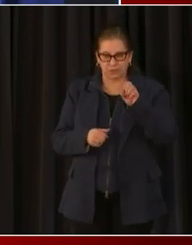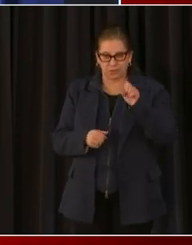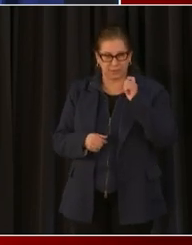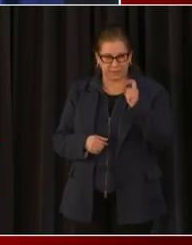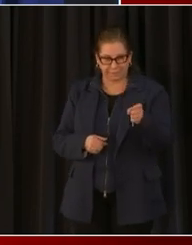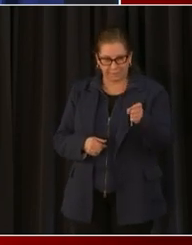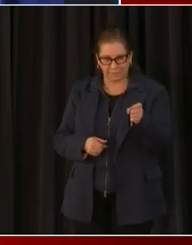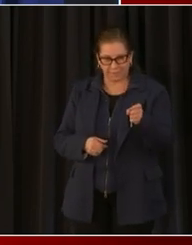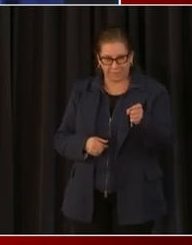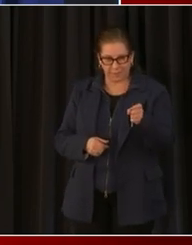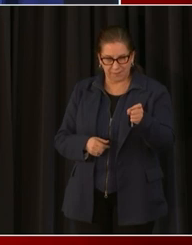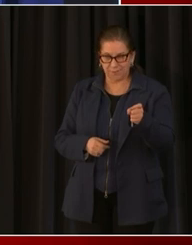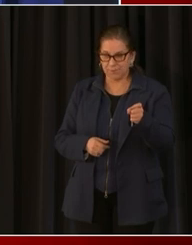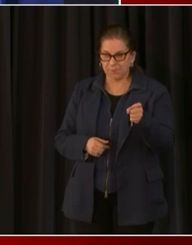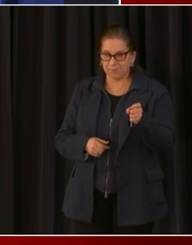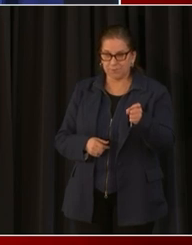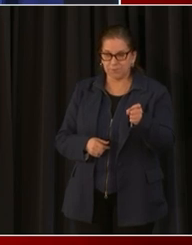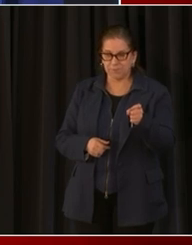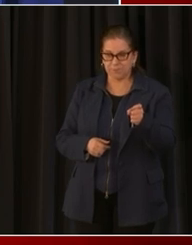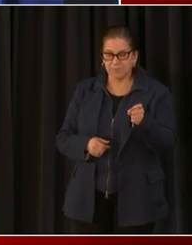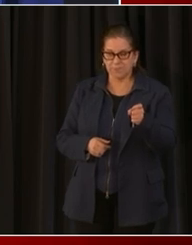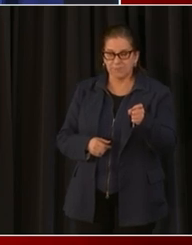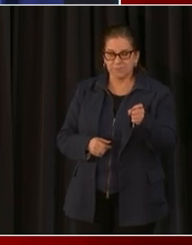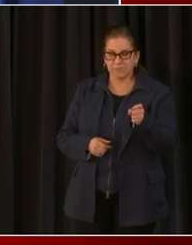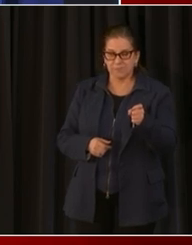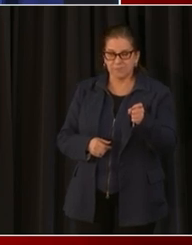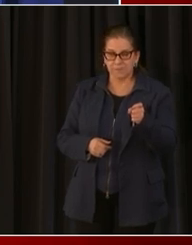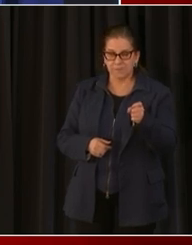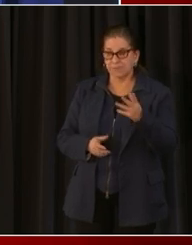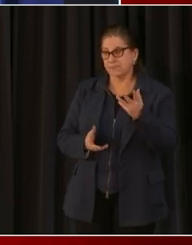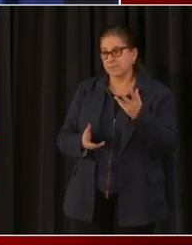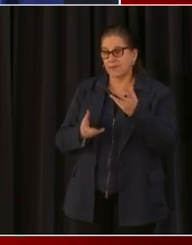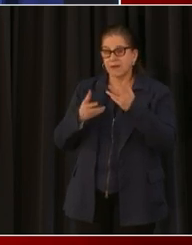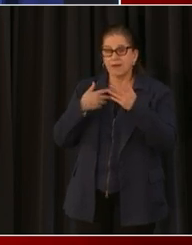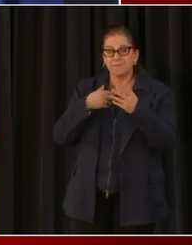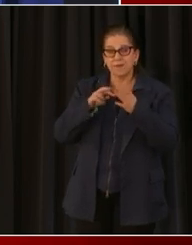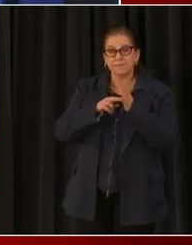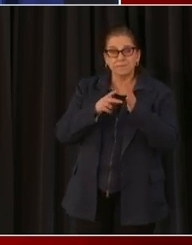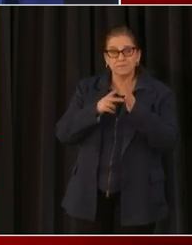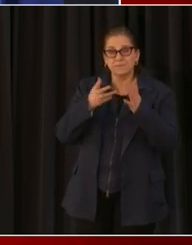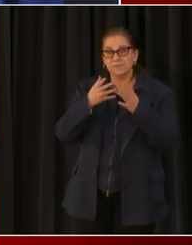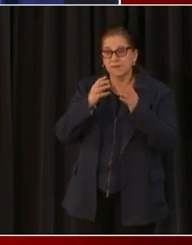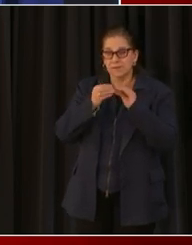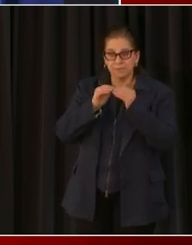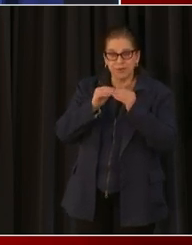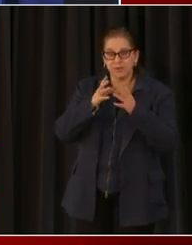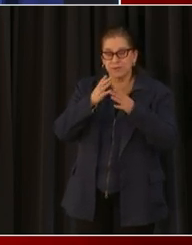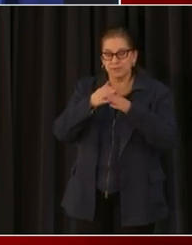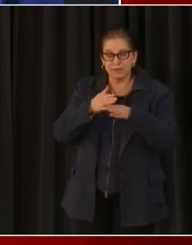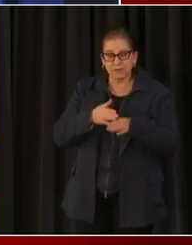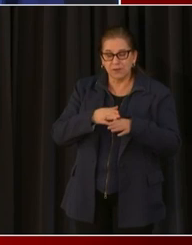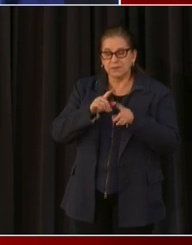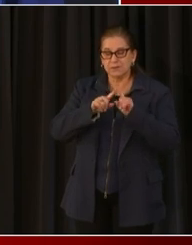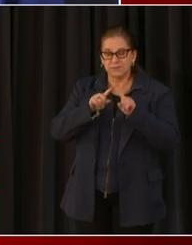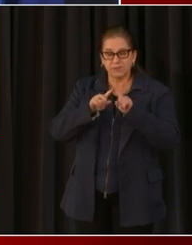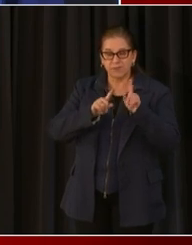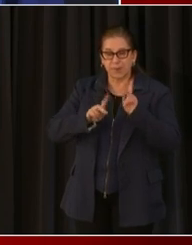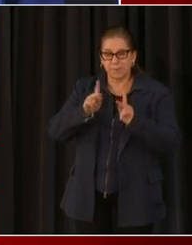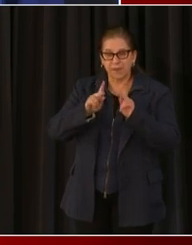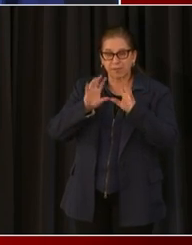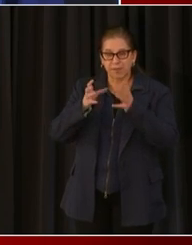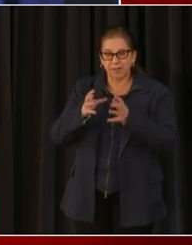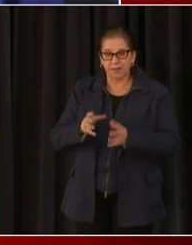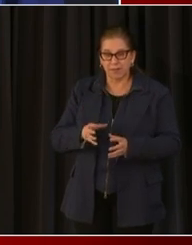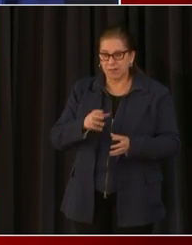know the context of if those total, what the breakdown of those total doses is first doses and second doses, right? Total doses doesn't